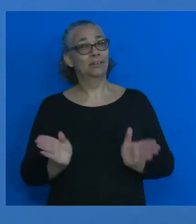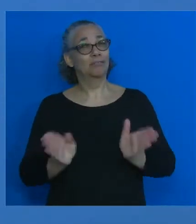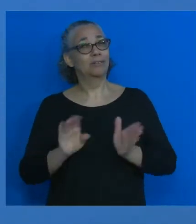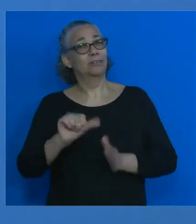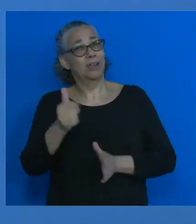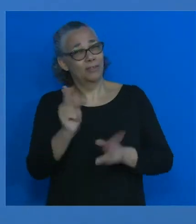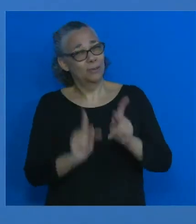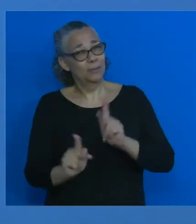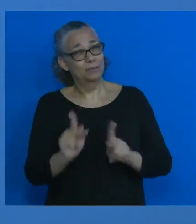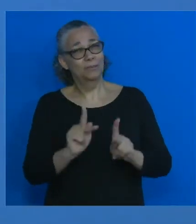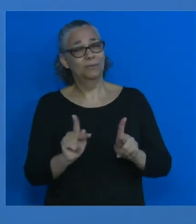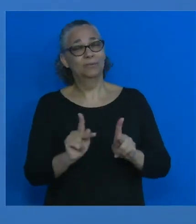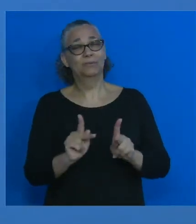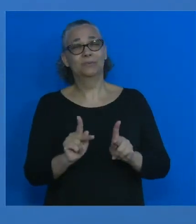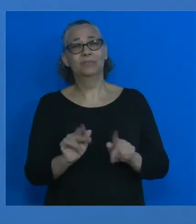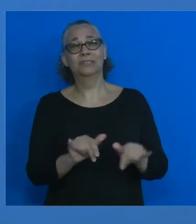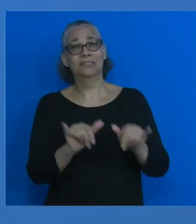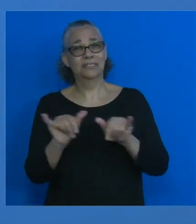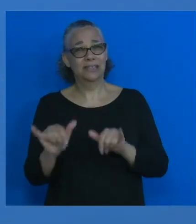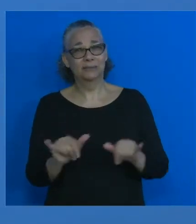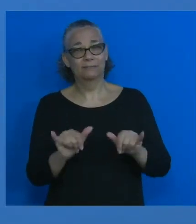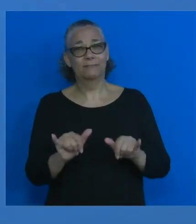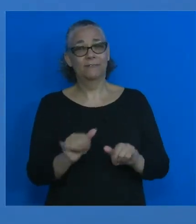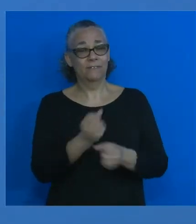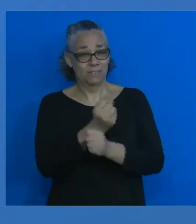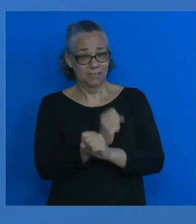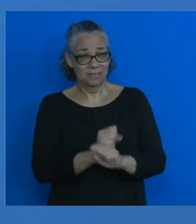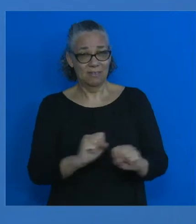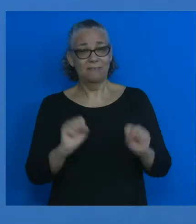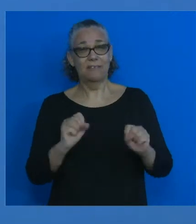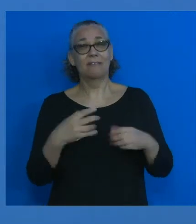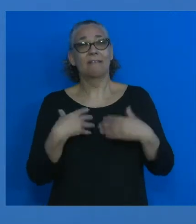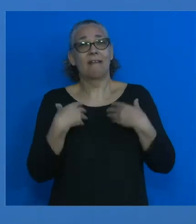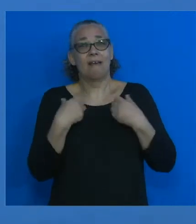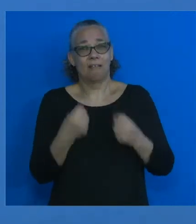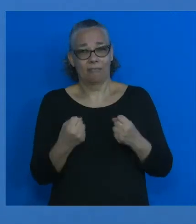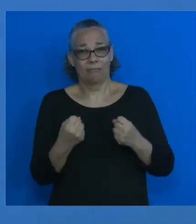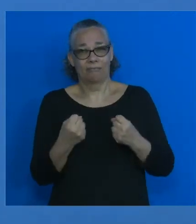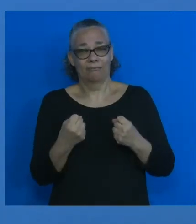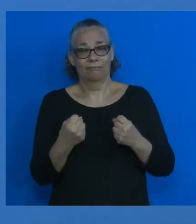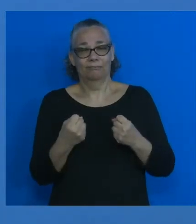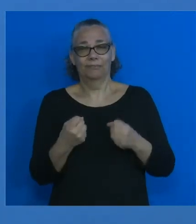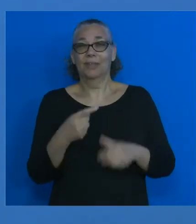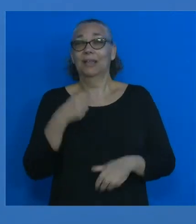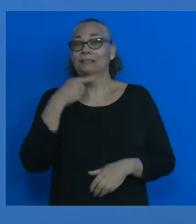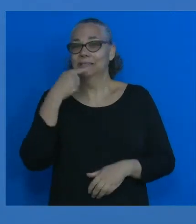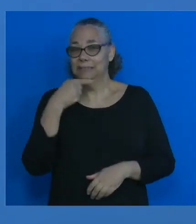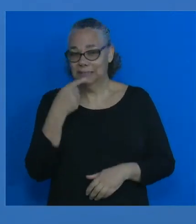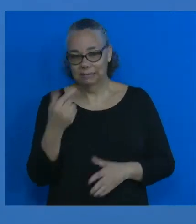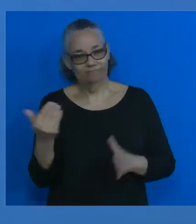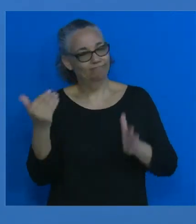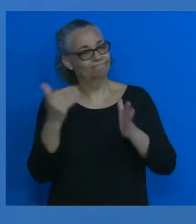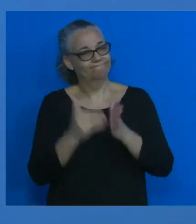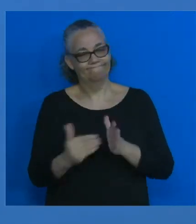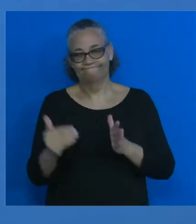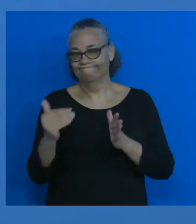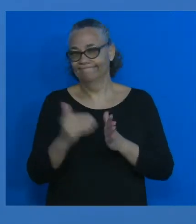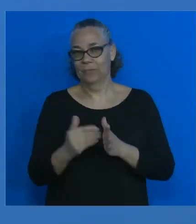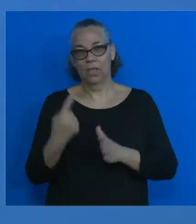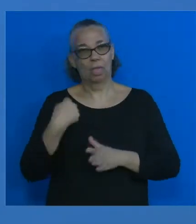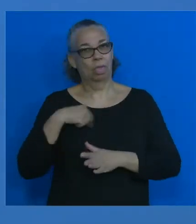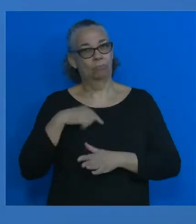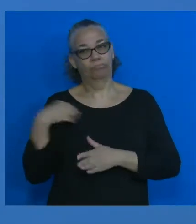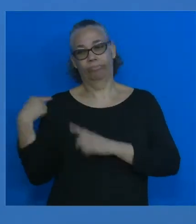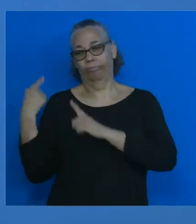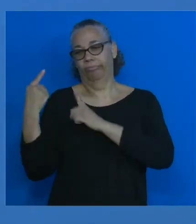their part to ensure everyone's safety and well-being. As I have said numerous times, we have come a long way and we